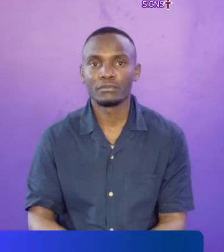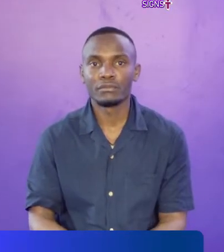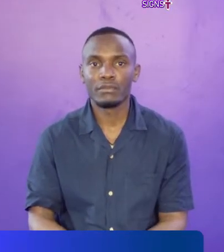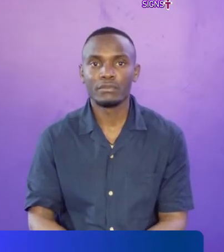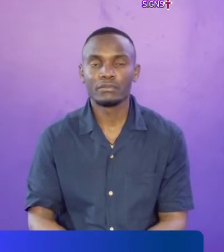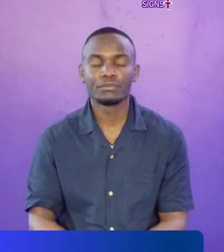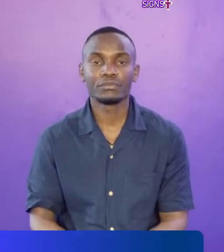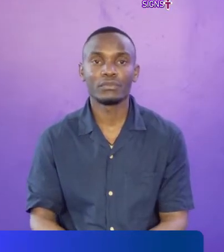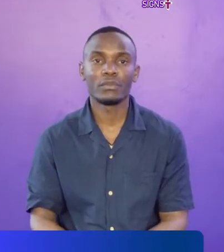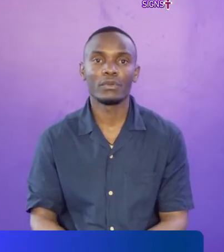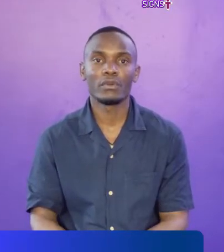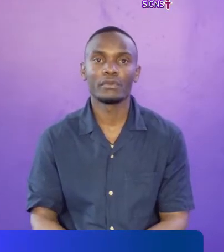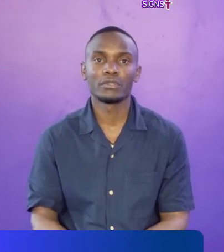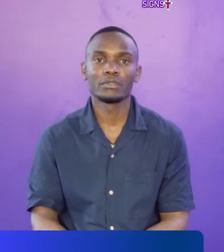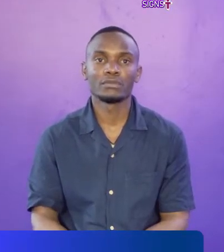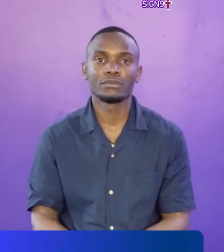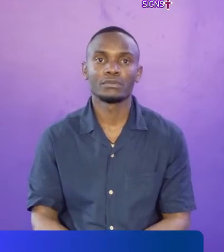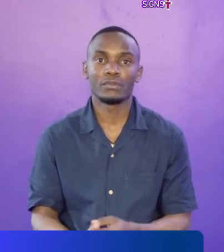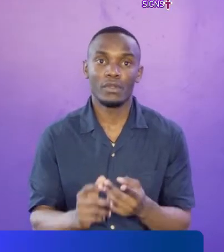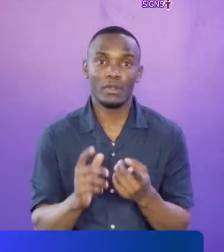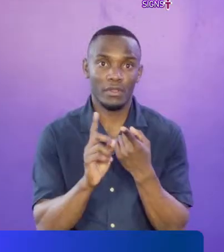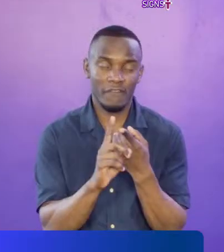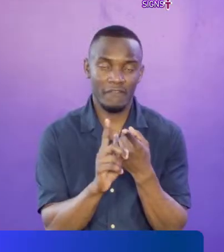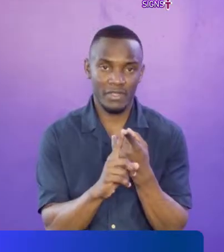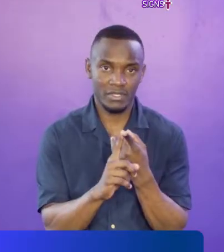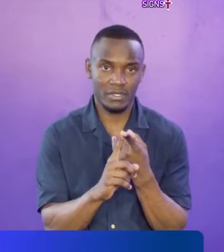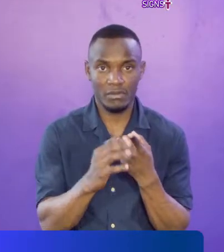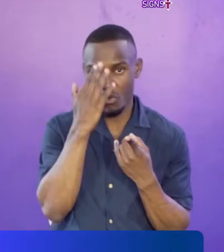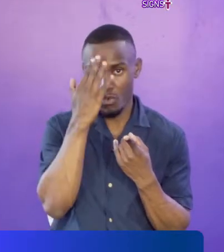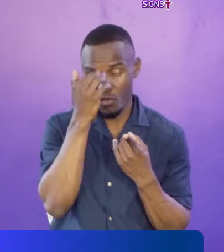here, our work,